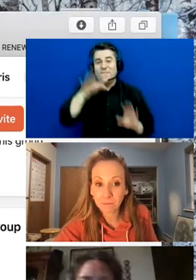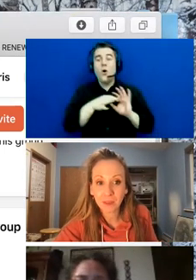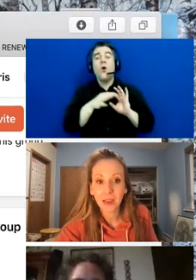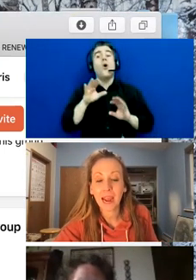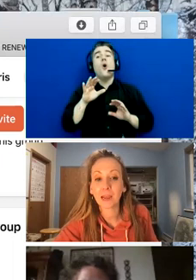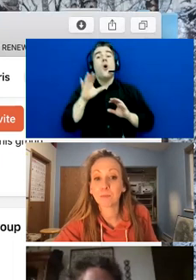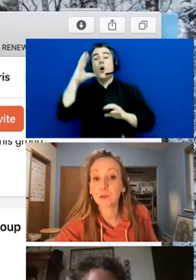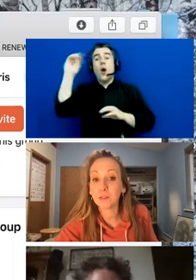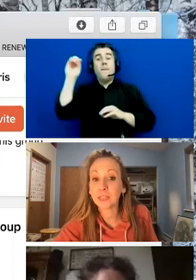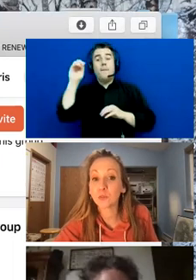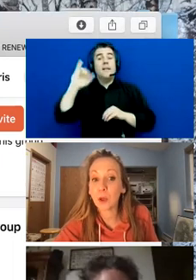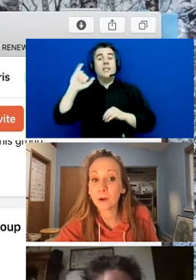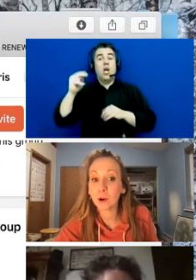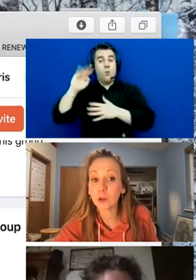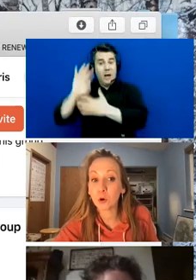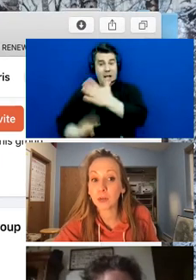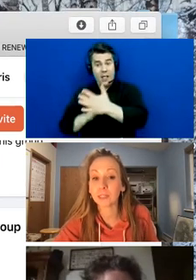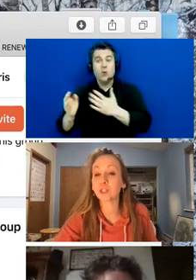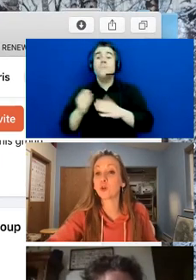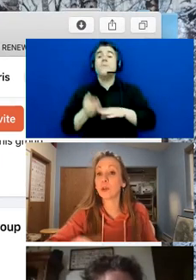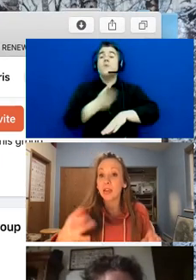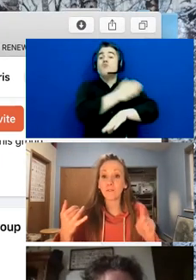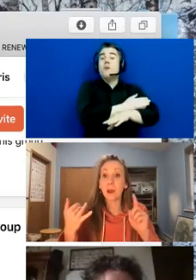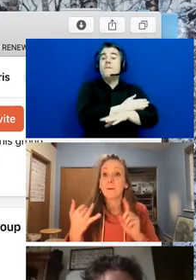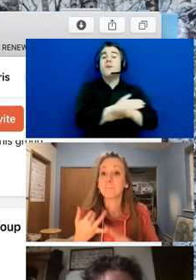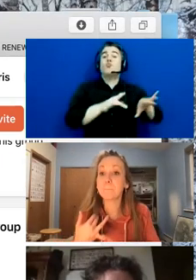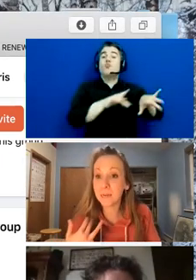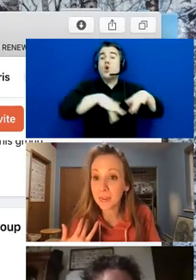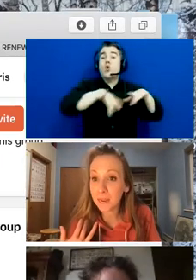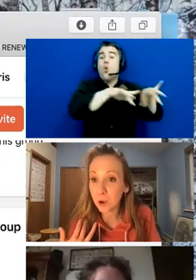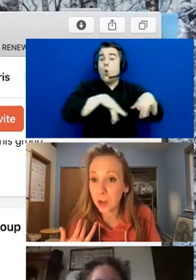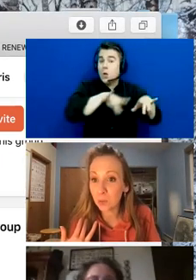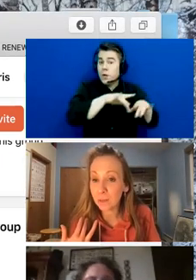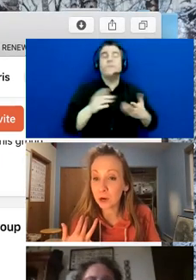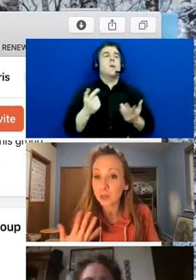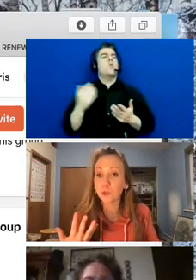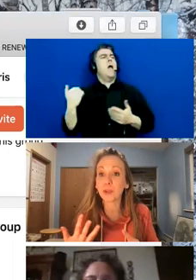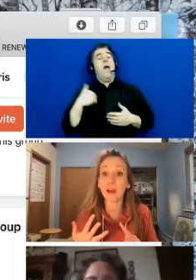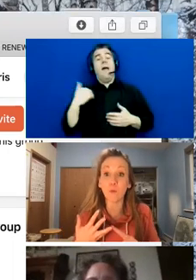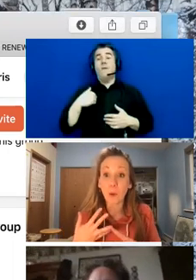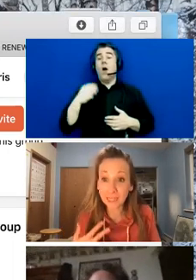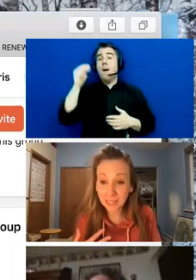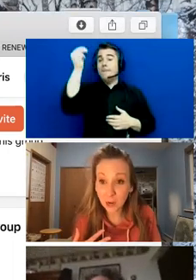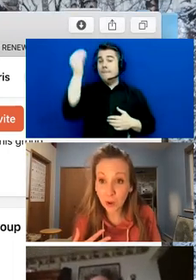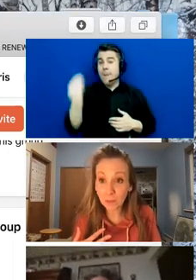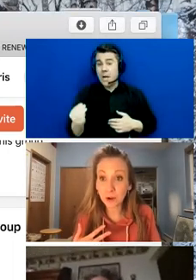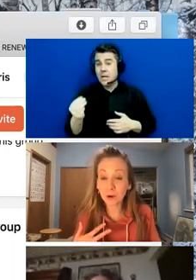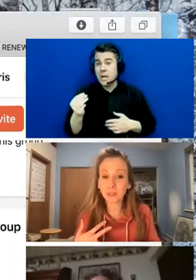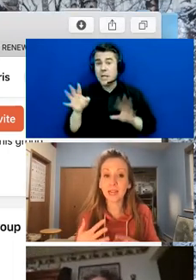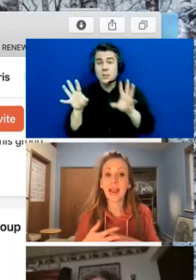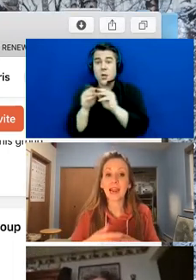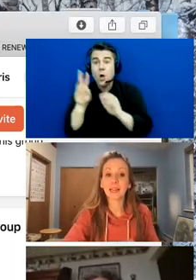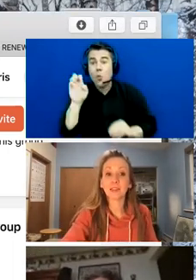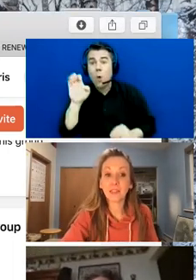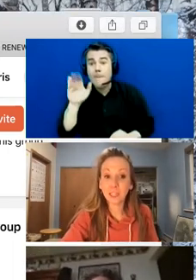calendar and previous webinar recordings. So we have Monday webinars, we have Wednesday